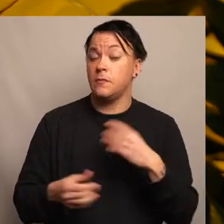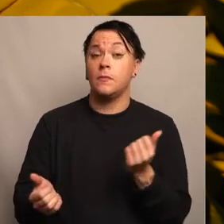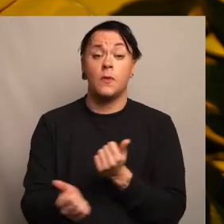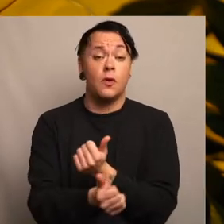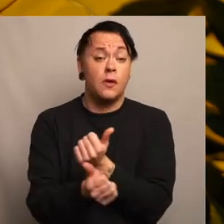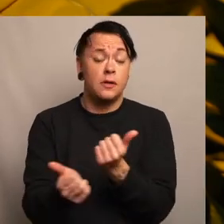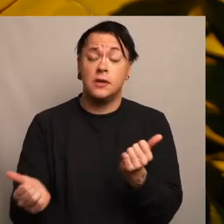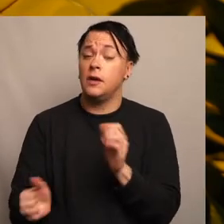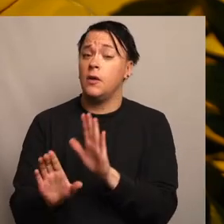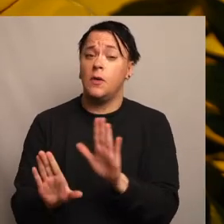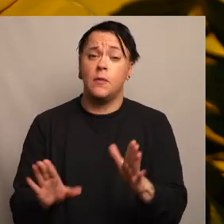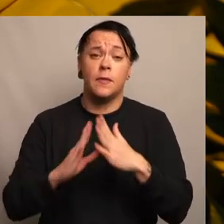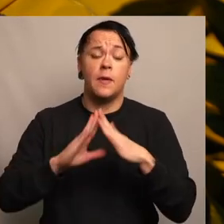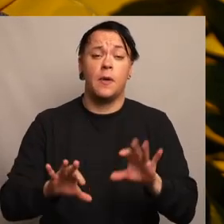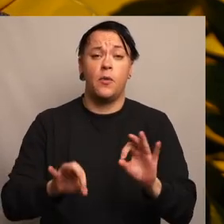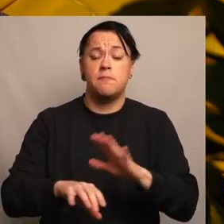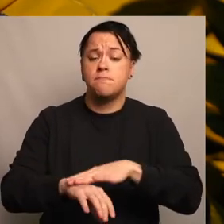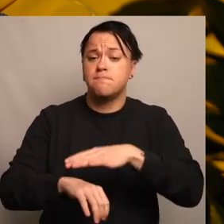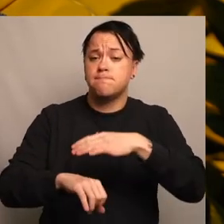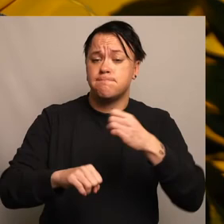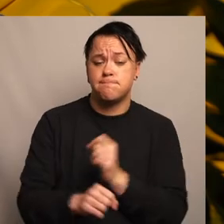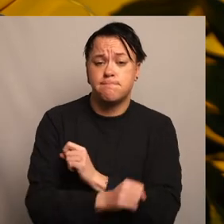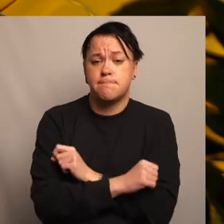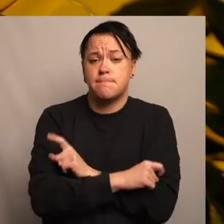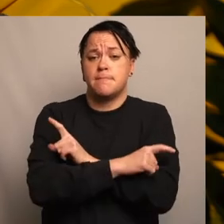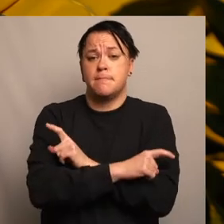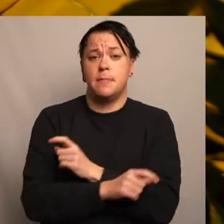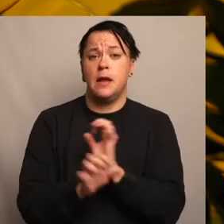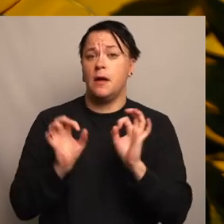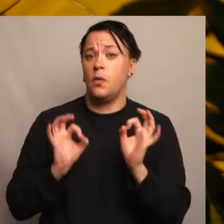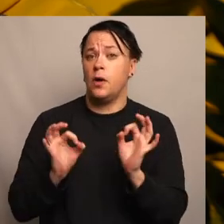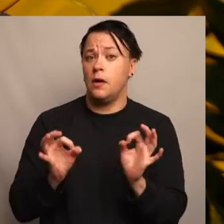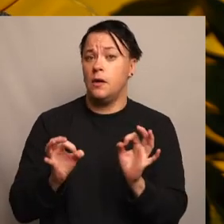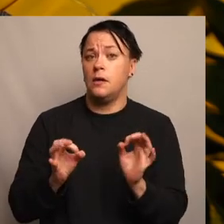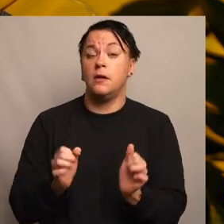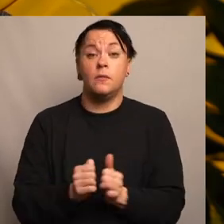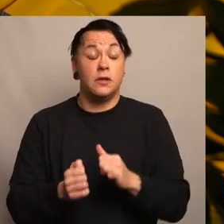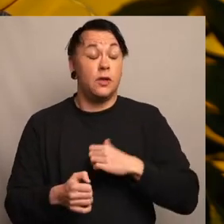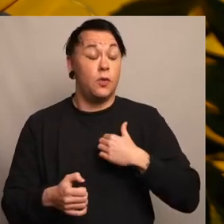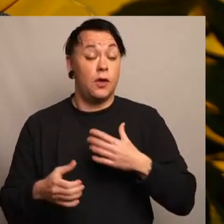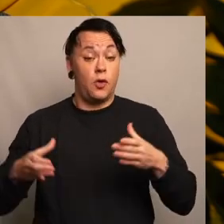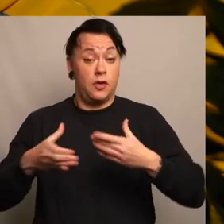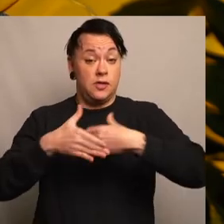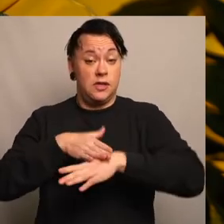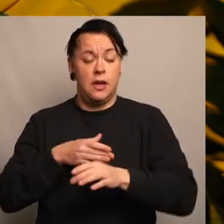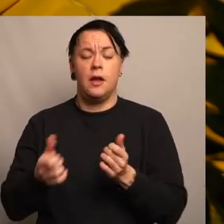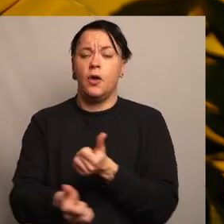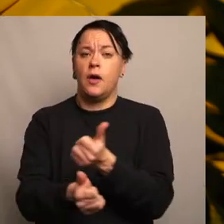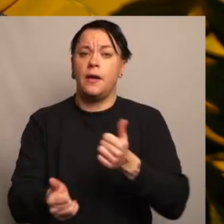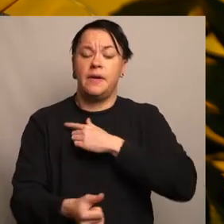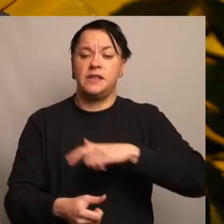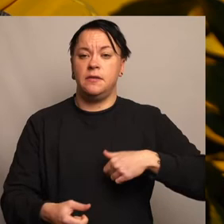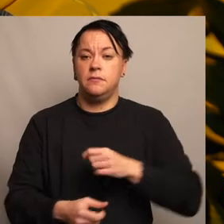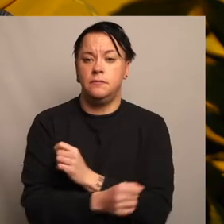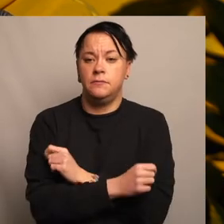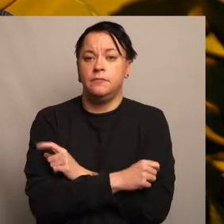with healing, but I feel like each and one of us in the community heals in a way that we help each other